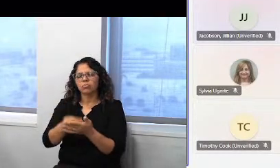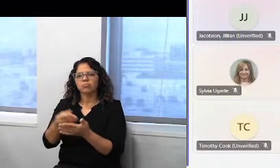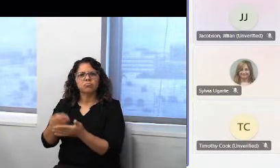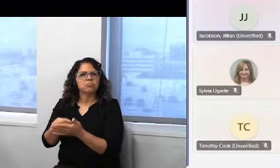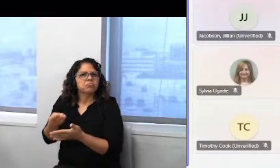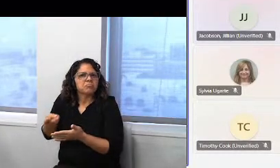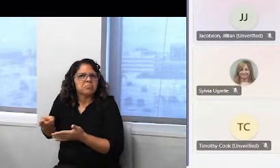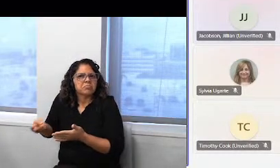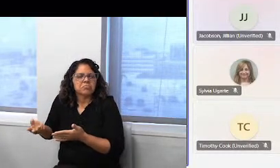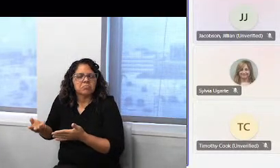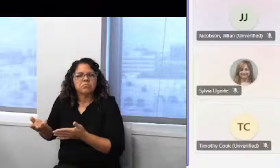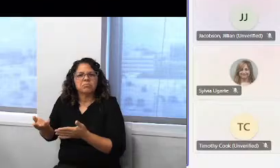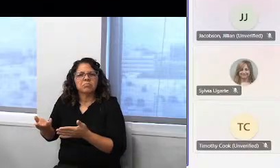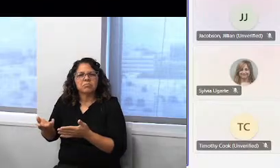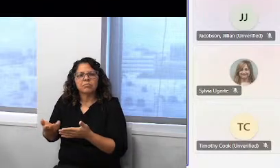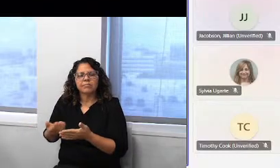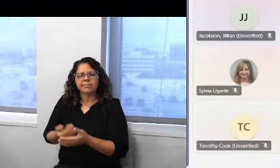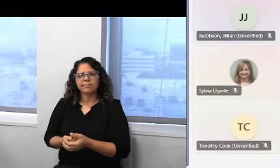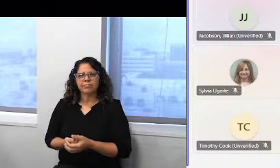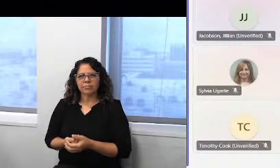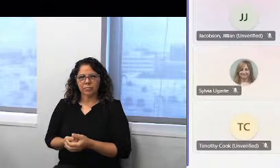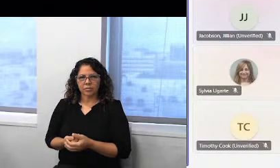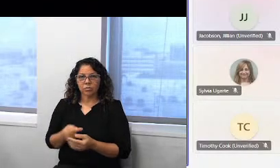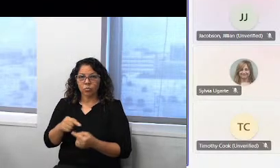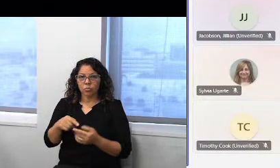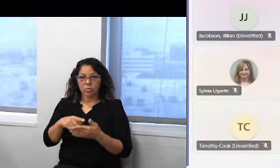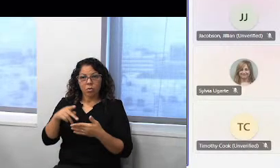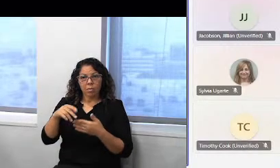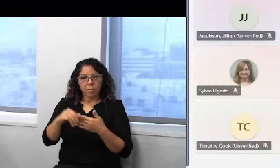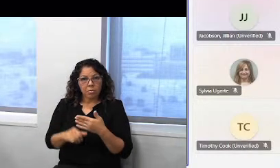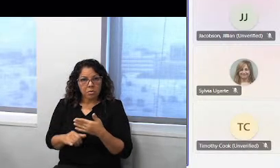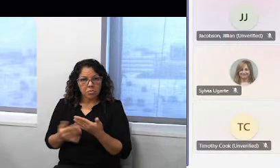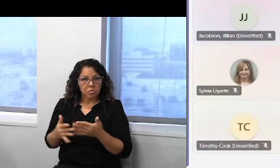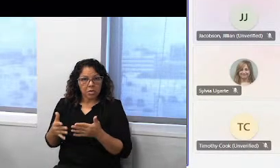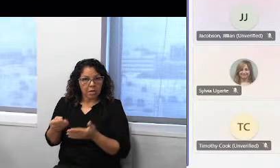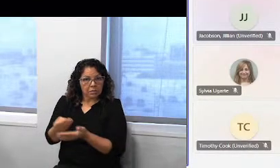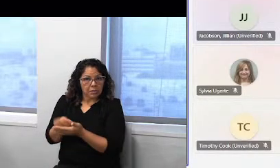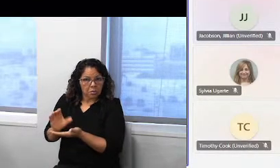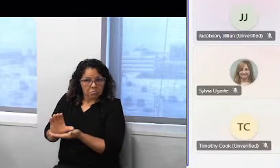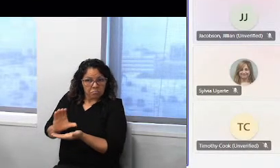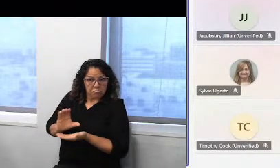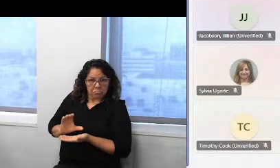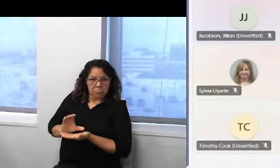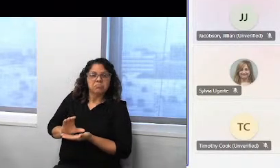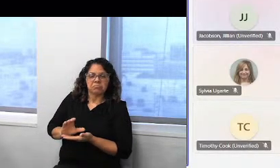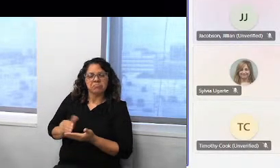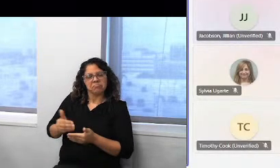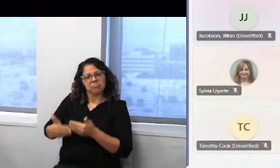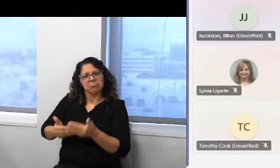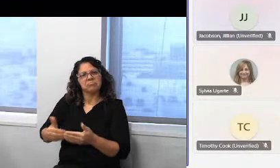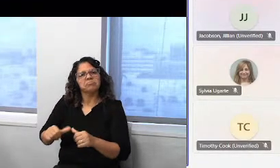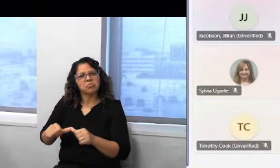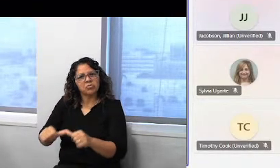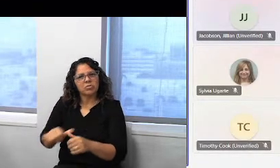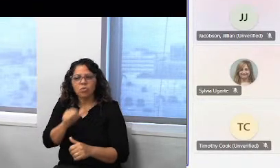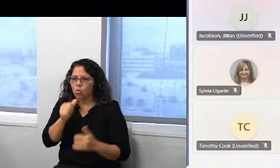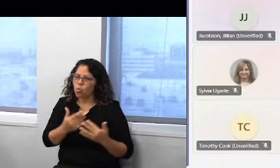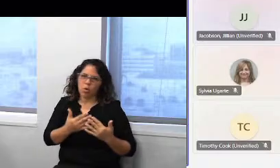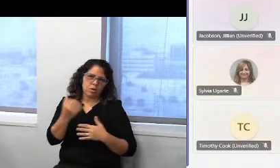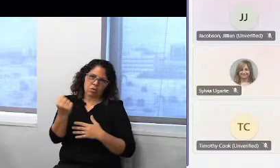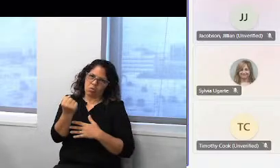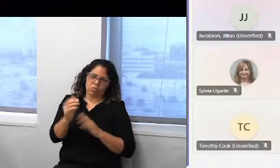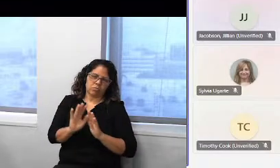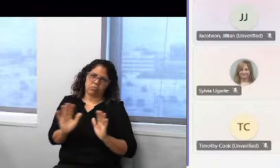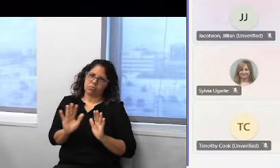the construction pieces to be able to be executed. So we're moving things in parallel. We're not waiting on moving forward because we understand the order that